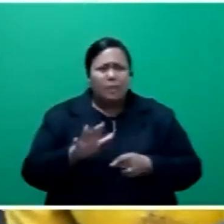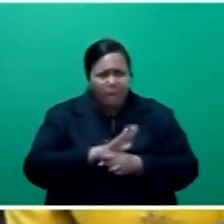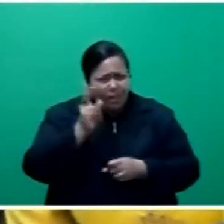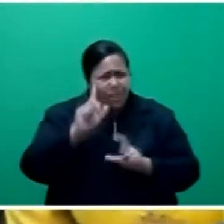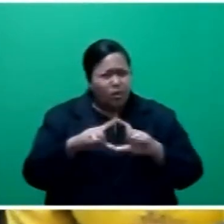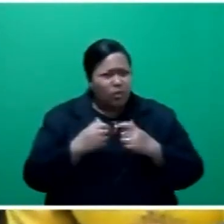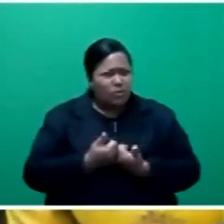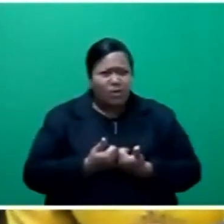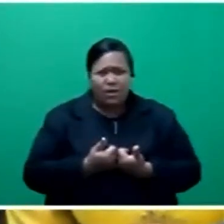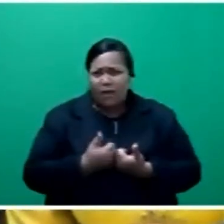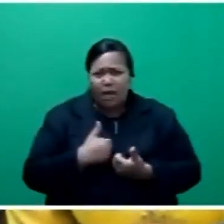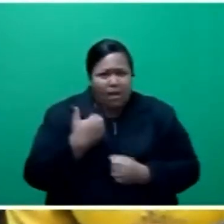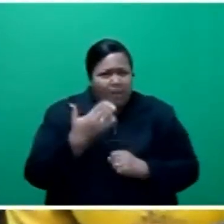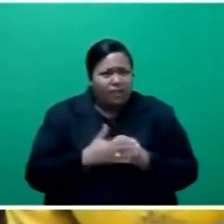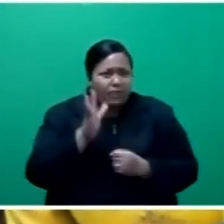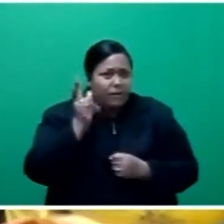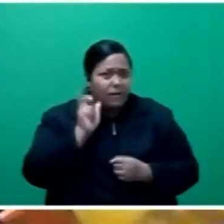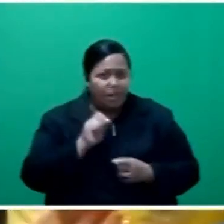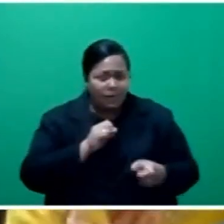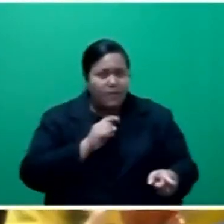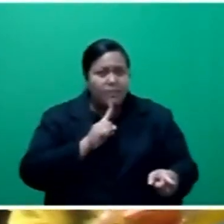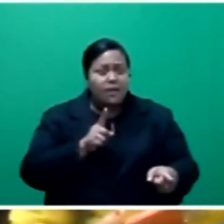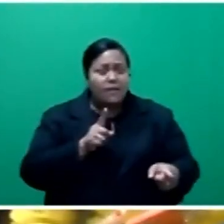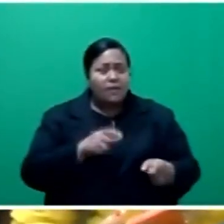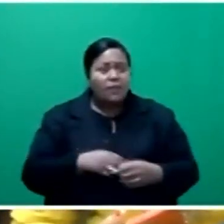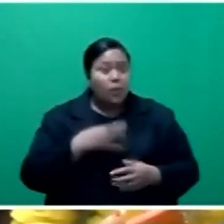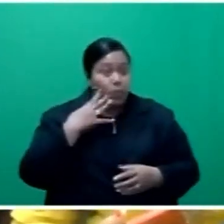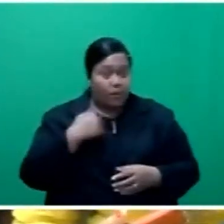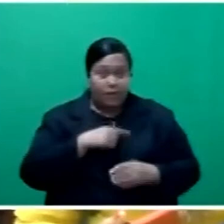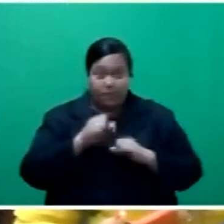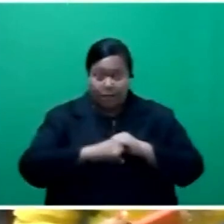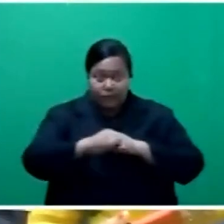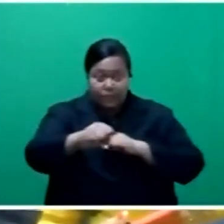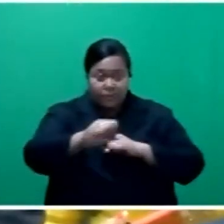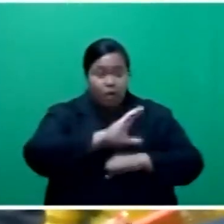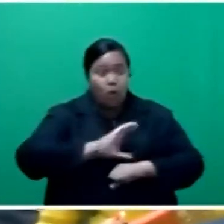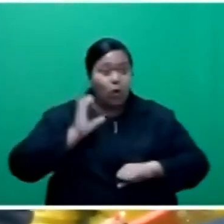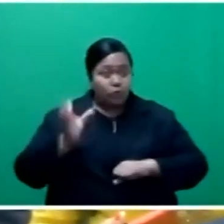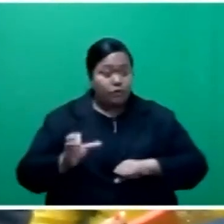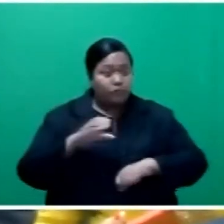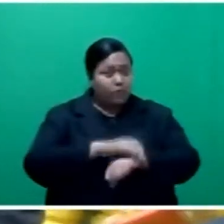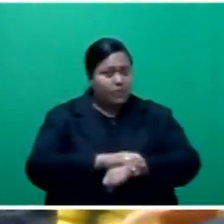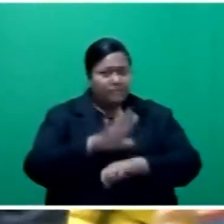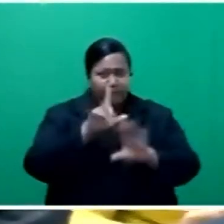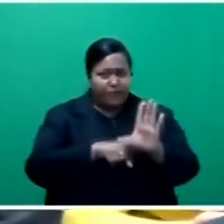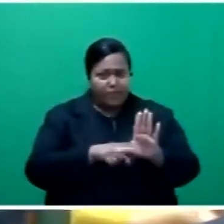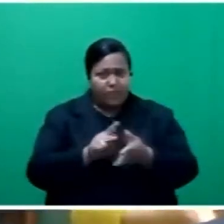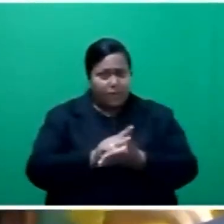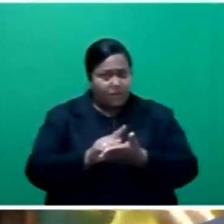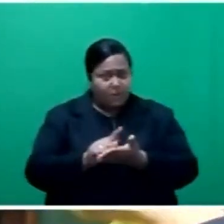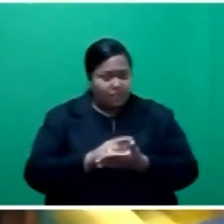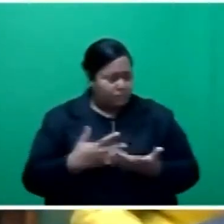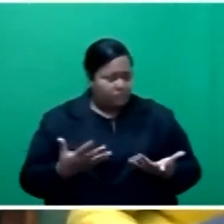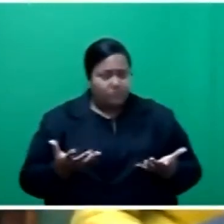didn't hear them saying anything when we actually advertised the position of the Commissioner of Police after 5 years, when we advertised the position